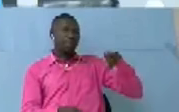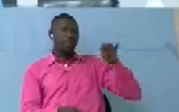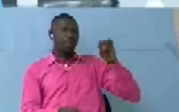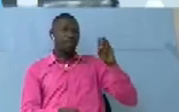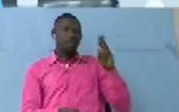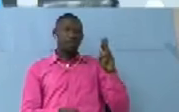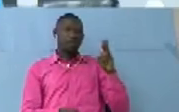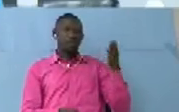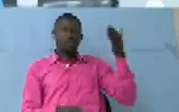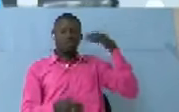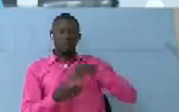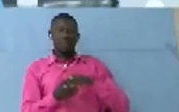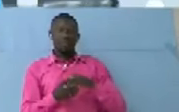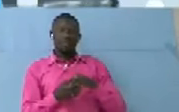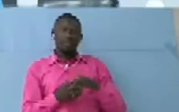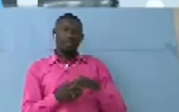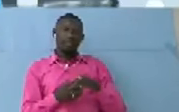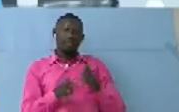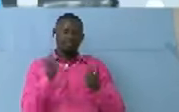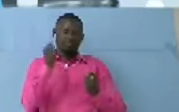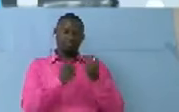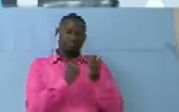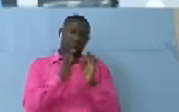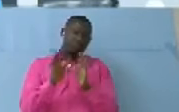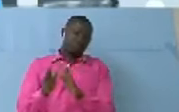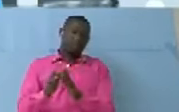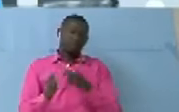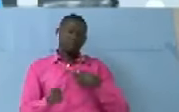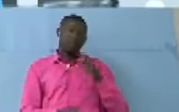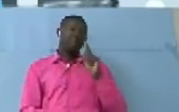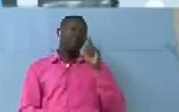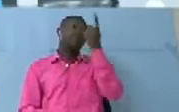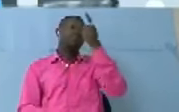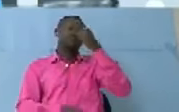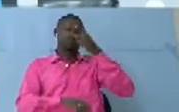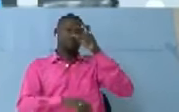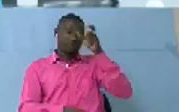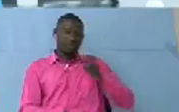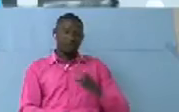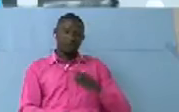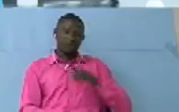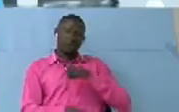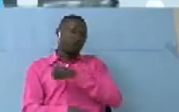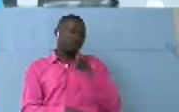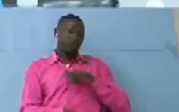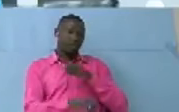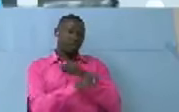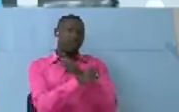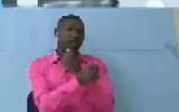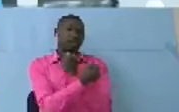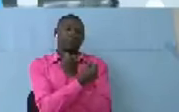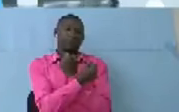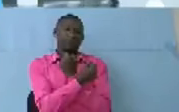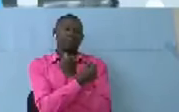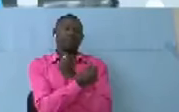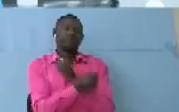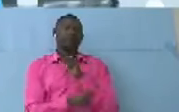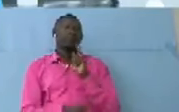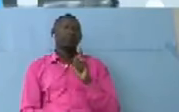The Modungam Naketa Mofoti in arrest. I, Modungam, I was the first person that they arrested. Aruko Paraflo